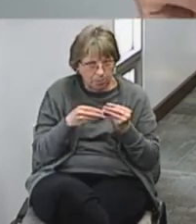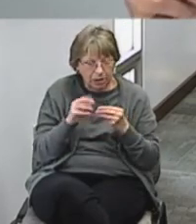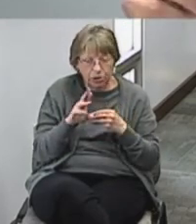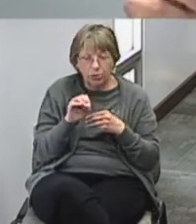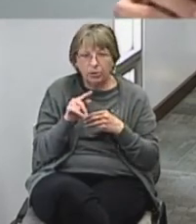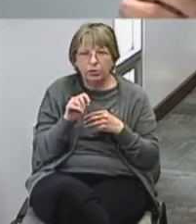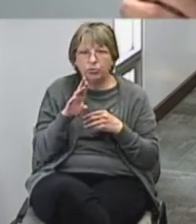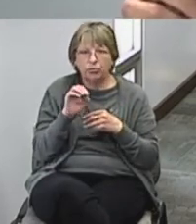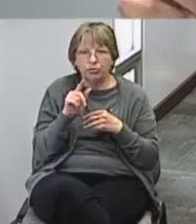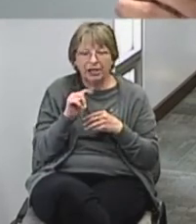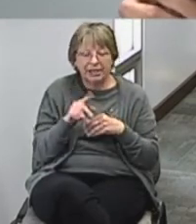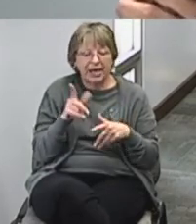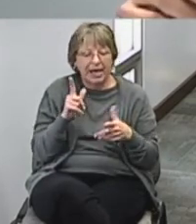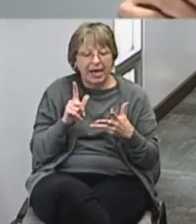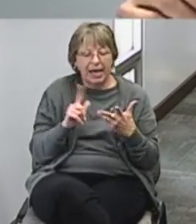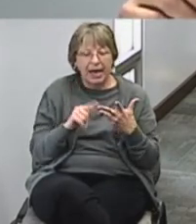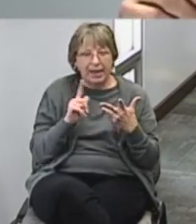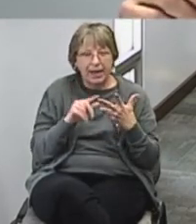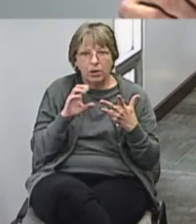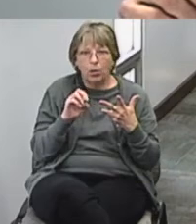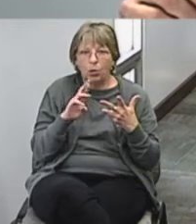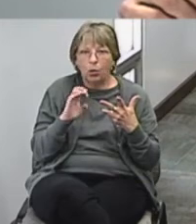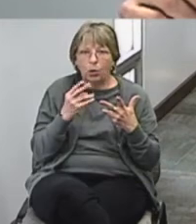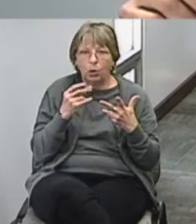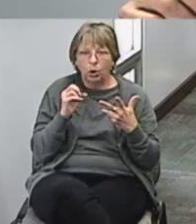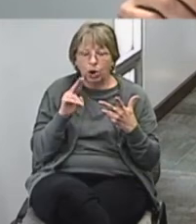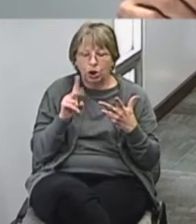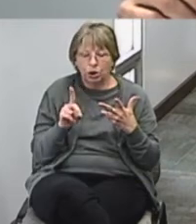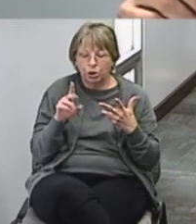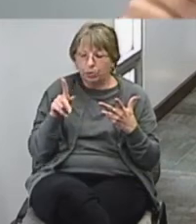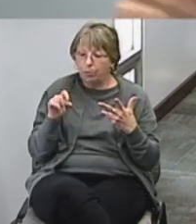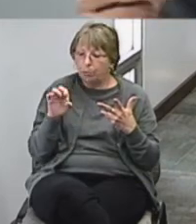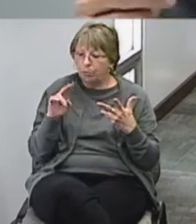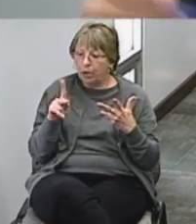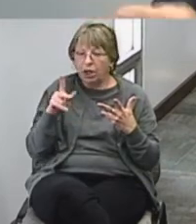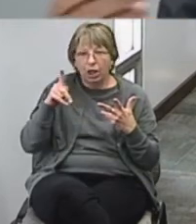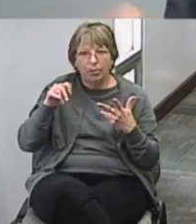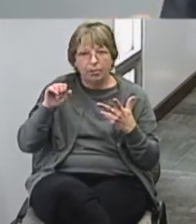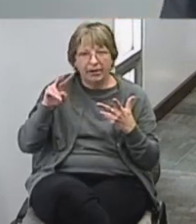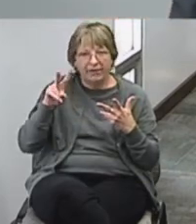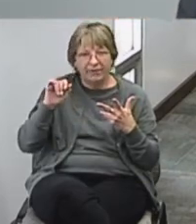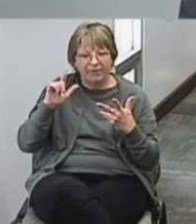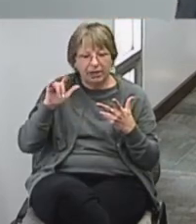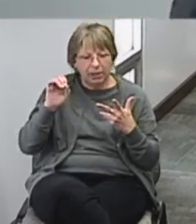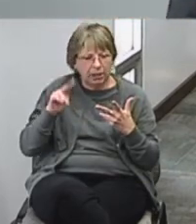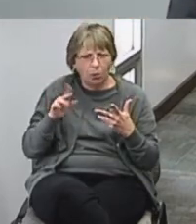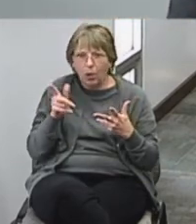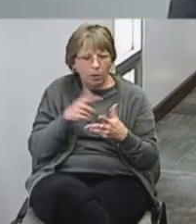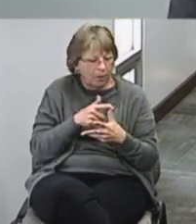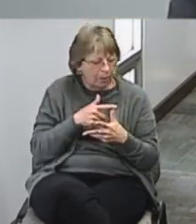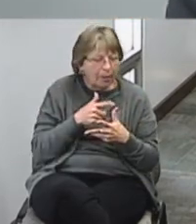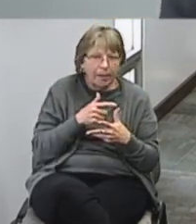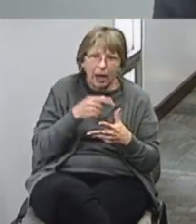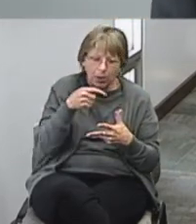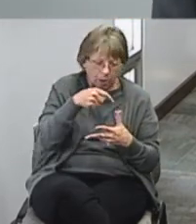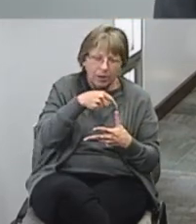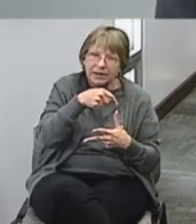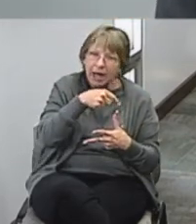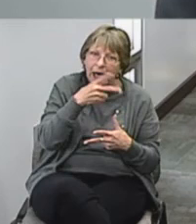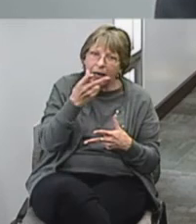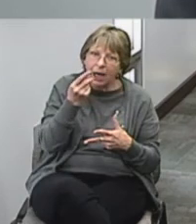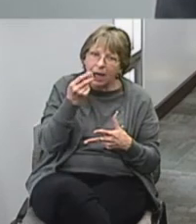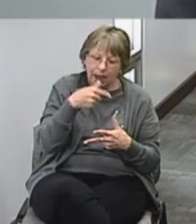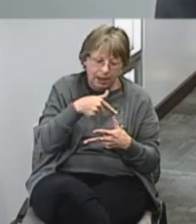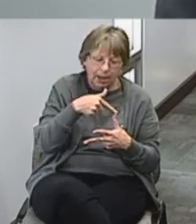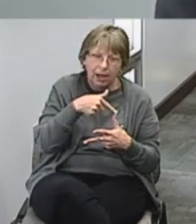our Orchard Park Pavilion discussion. And some of that information will What was just the be first presented. item you mentioned, John? I'm sorry.